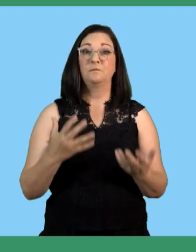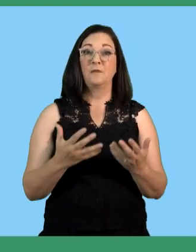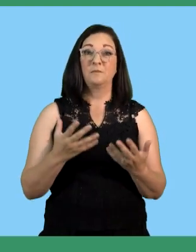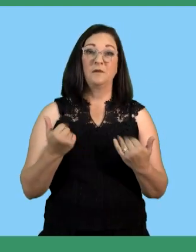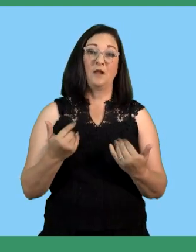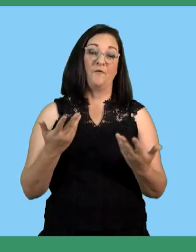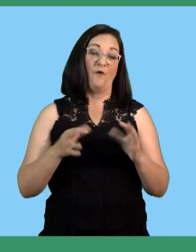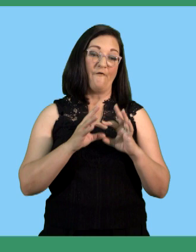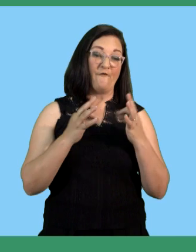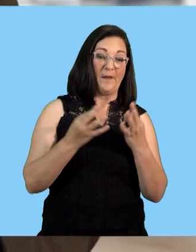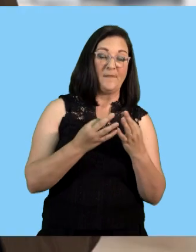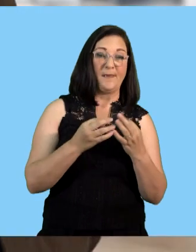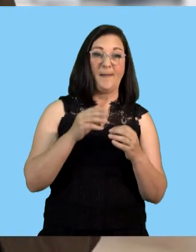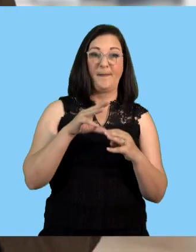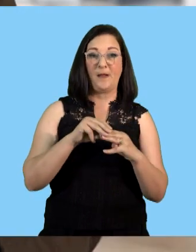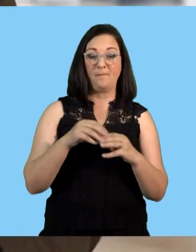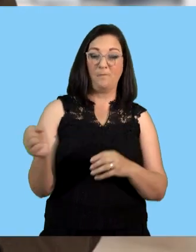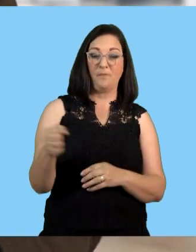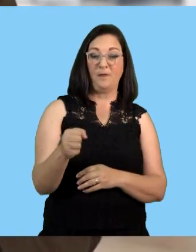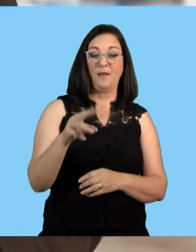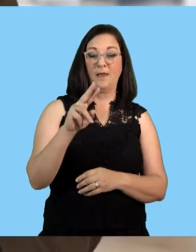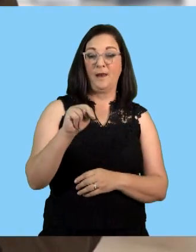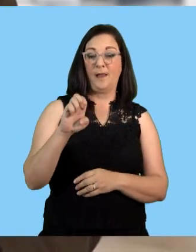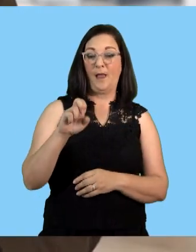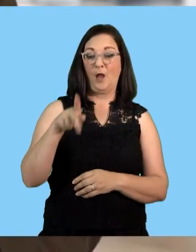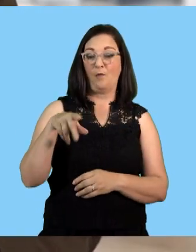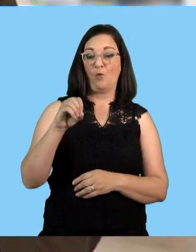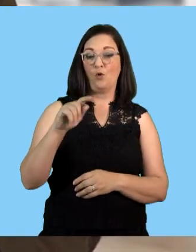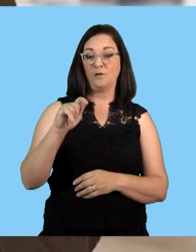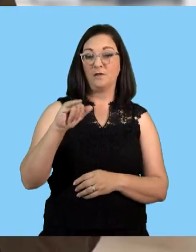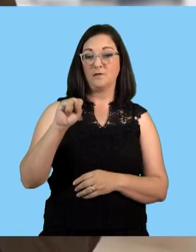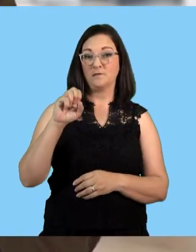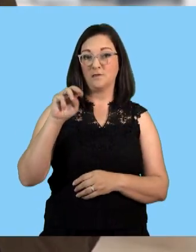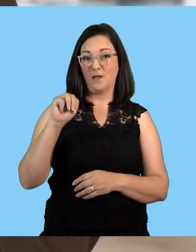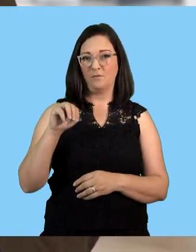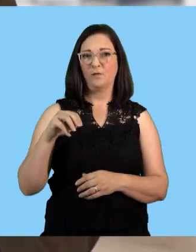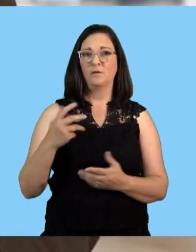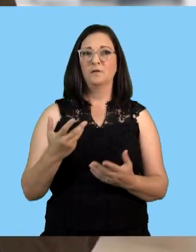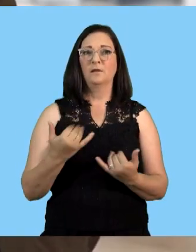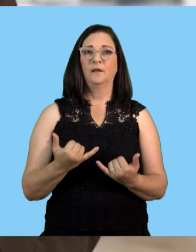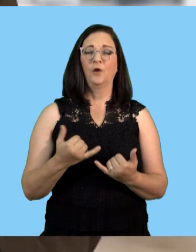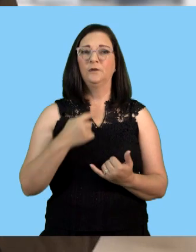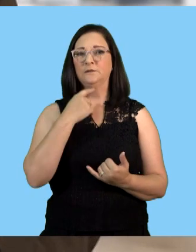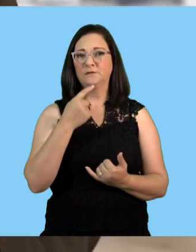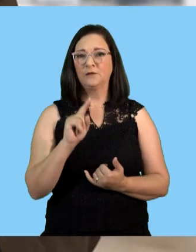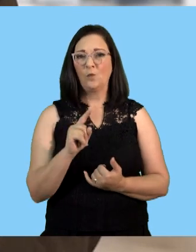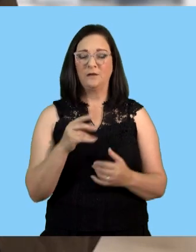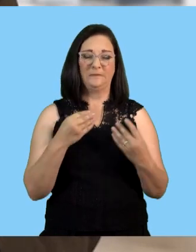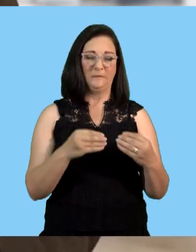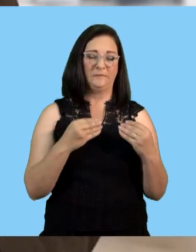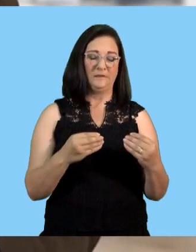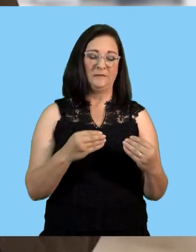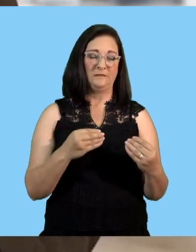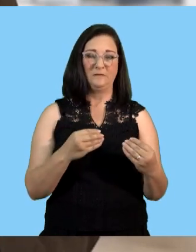of maybe nepotism, but we're going to speak about it. Then we've got discriminatory actions. So what does that mean? To